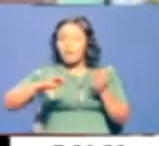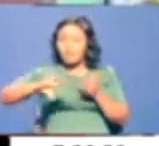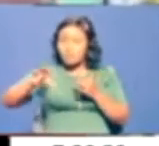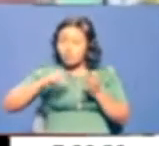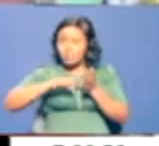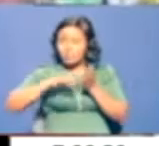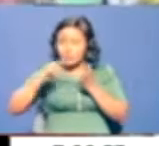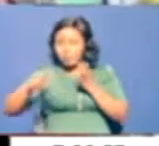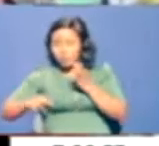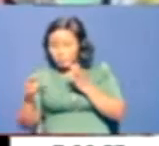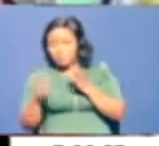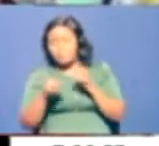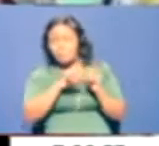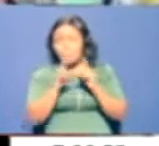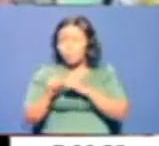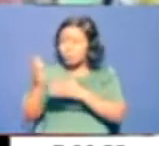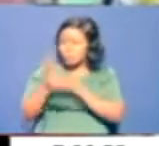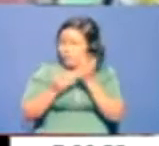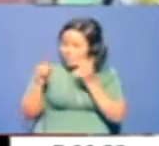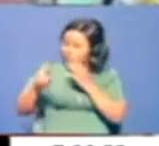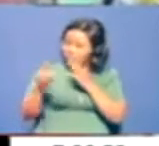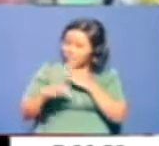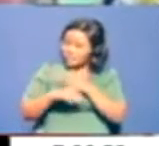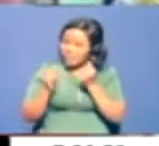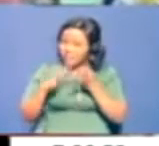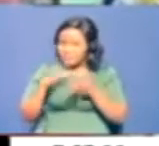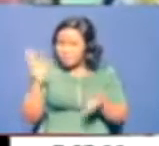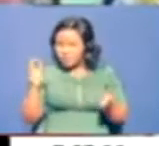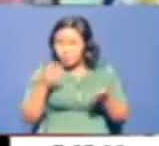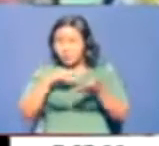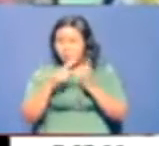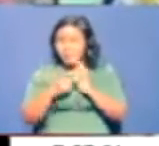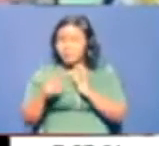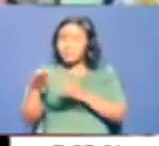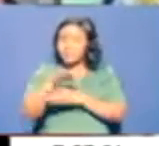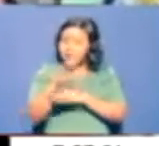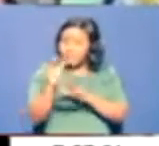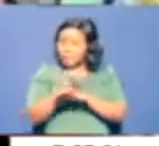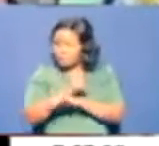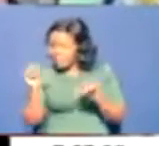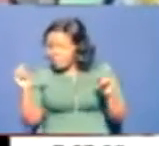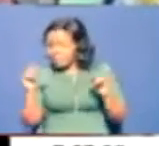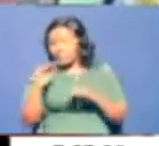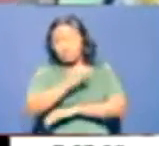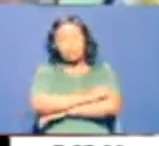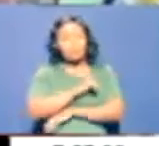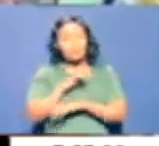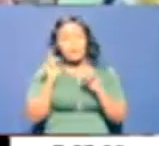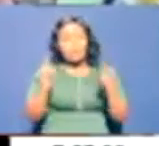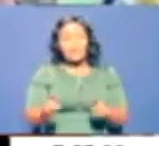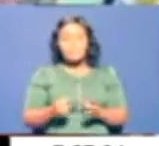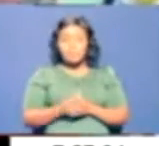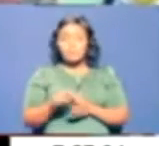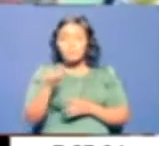one other thing is, these are soil transmitted health means, so the environment, the clean environment of the school is paramount. What we are doing right now is